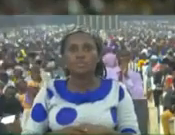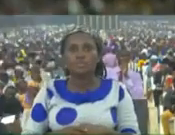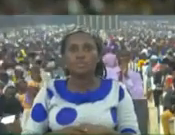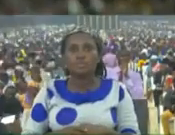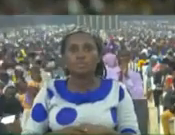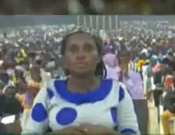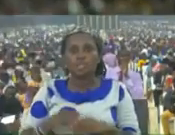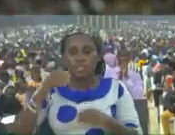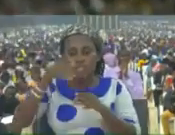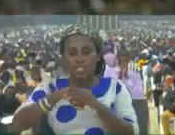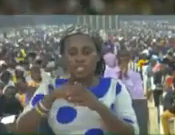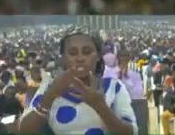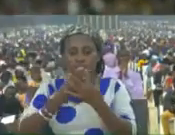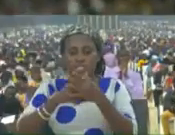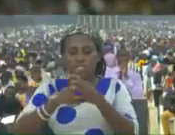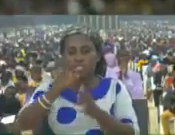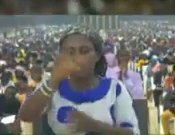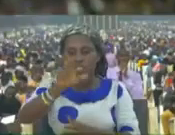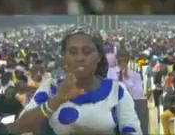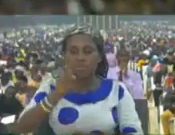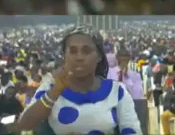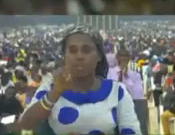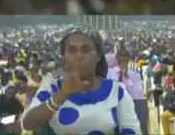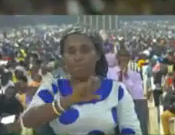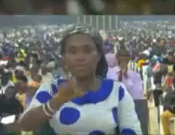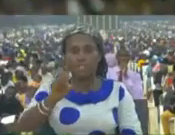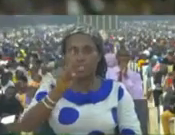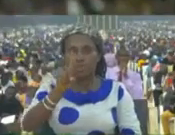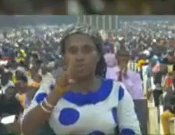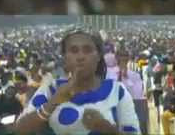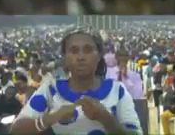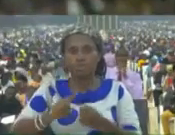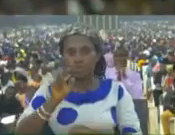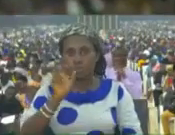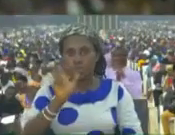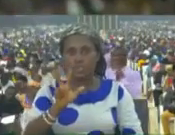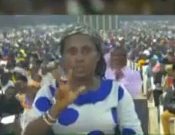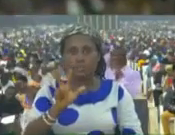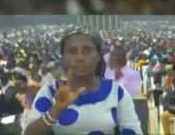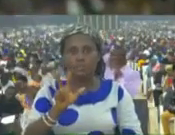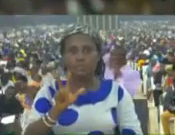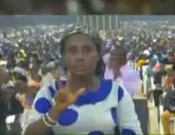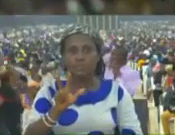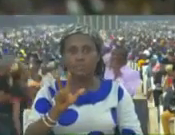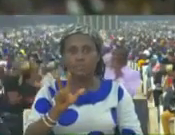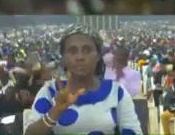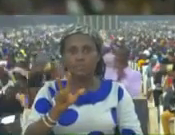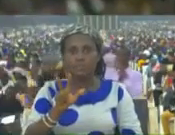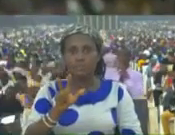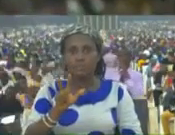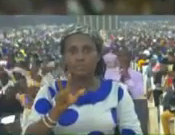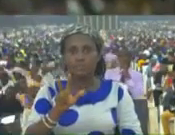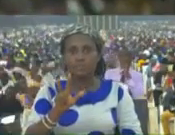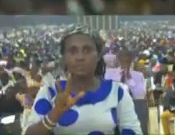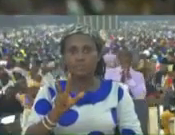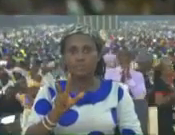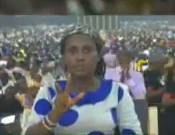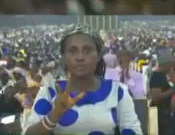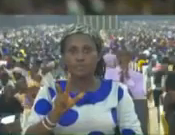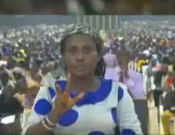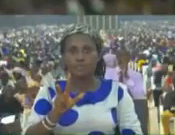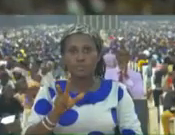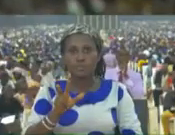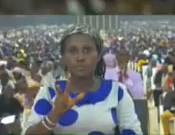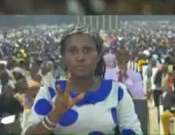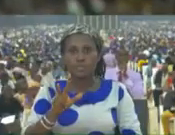In Genesis chapter 1 from verse 1 to 3, Genesis 1 verse 1 to 3, after God made